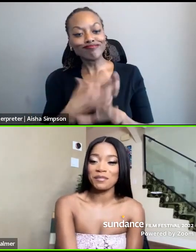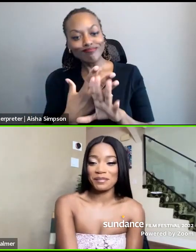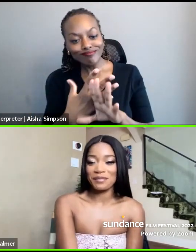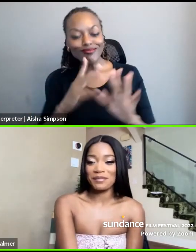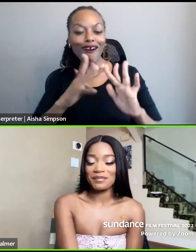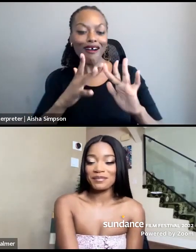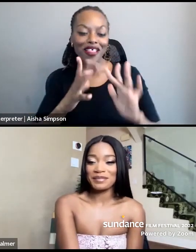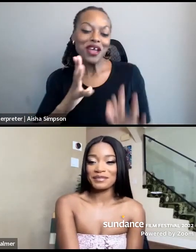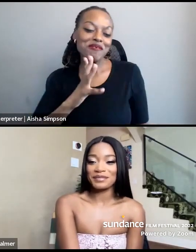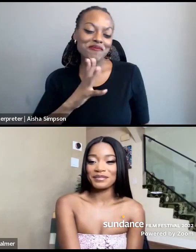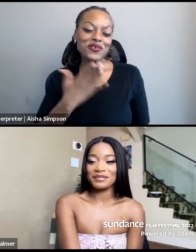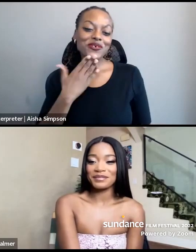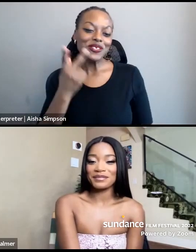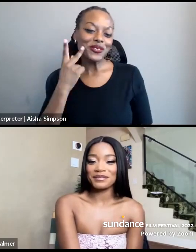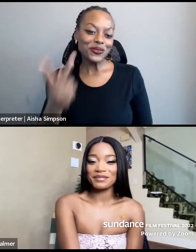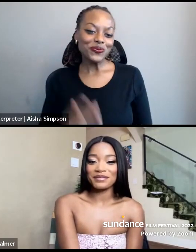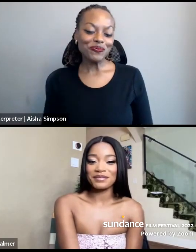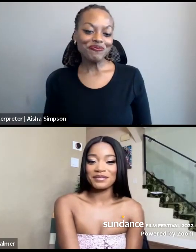stratosphere.